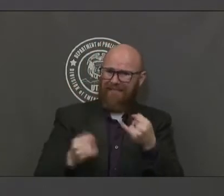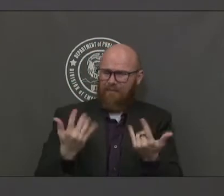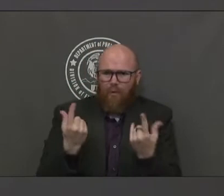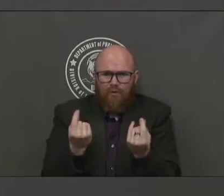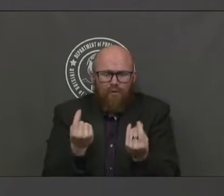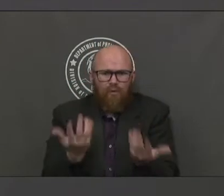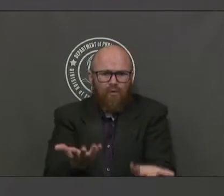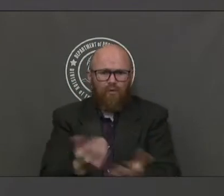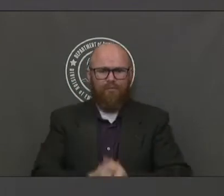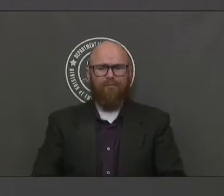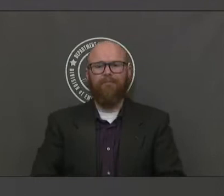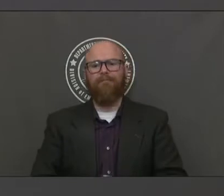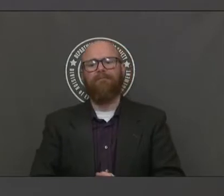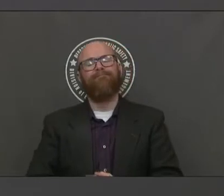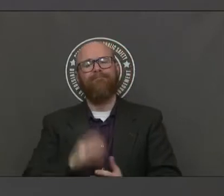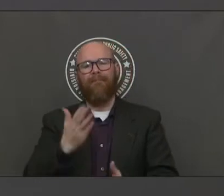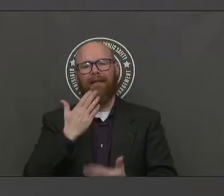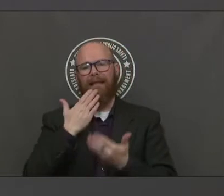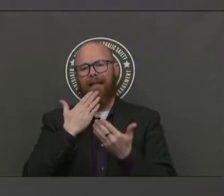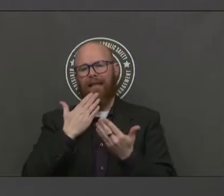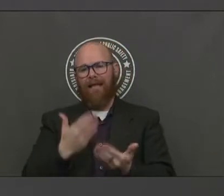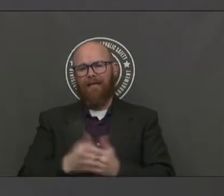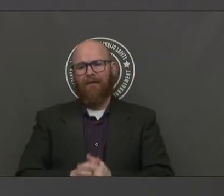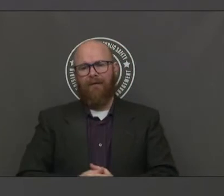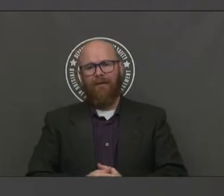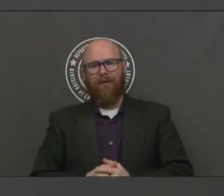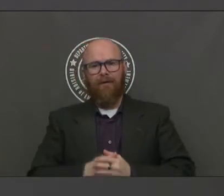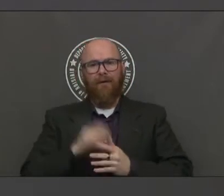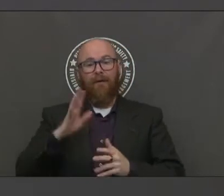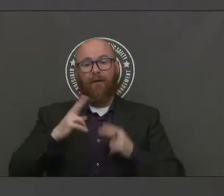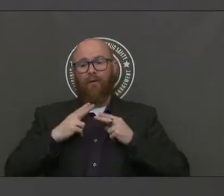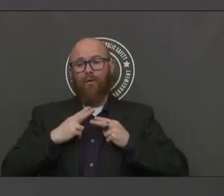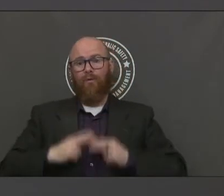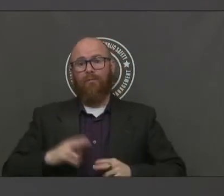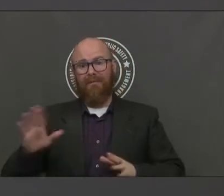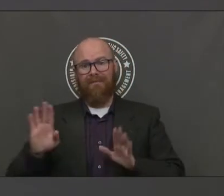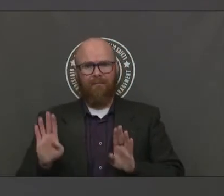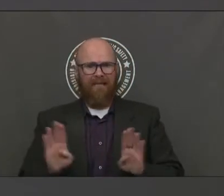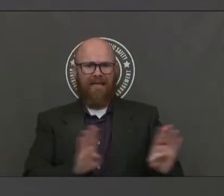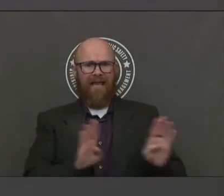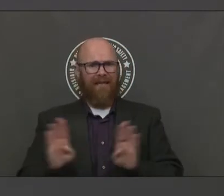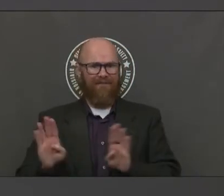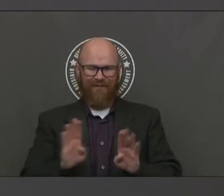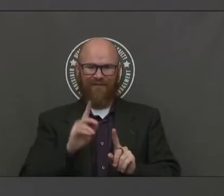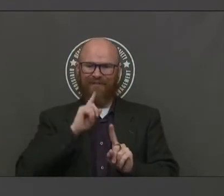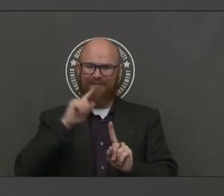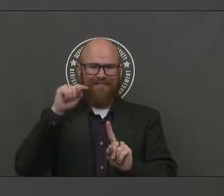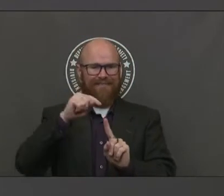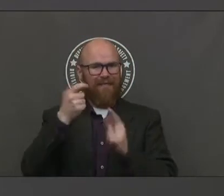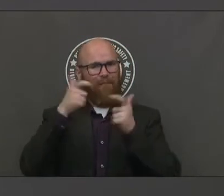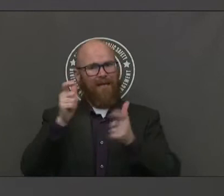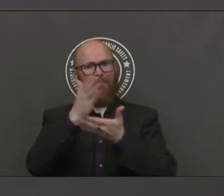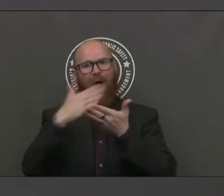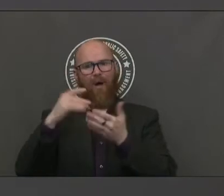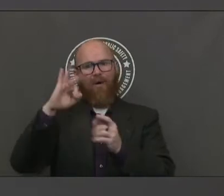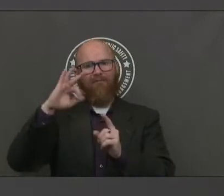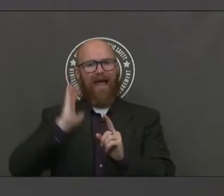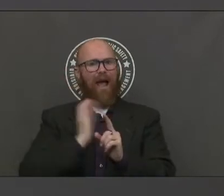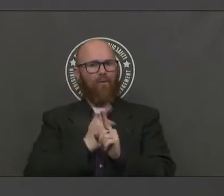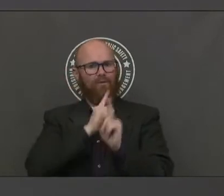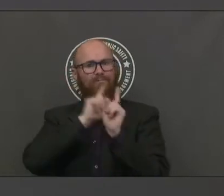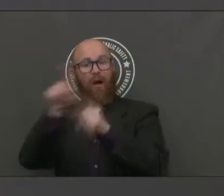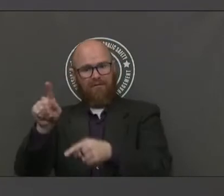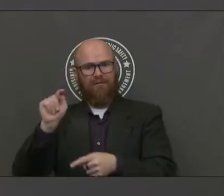you. Look, so human behavior has always been a piece of this response